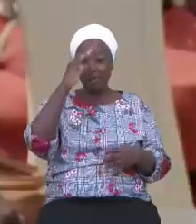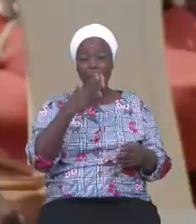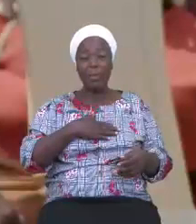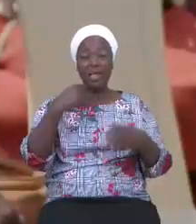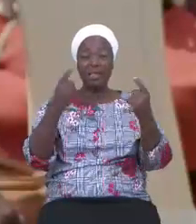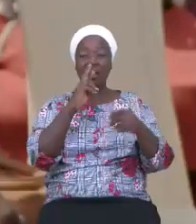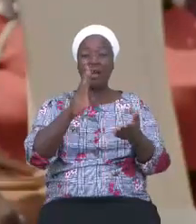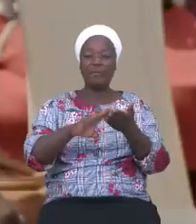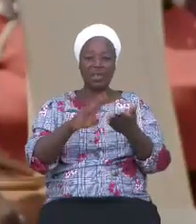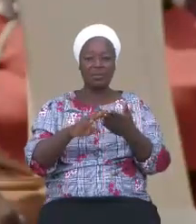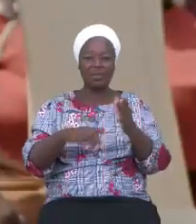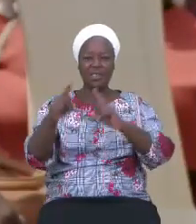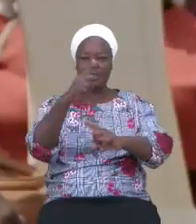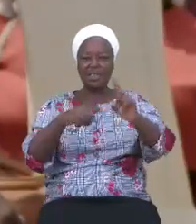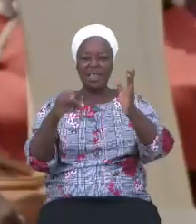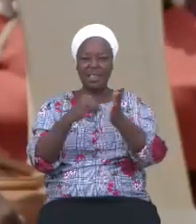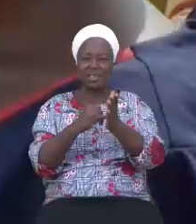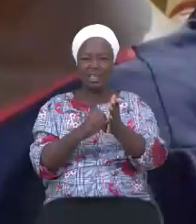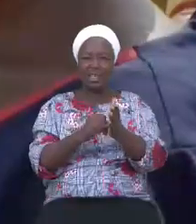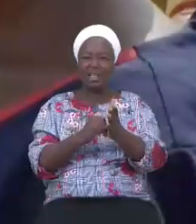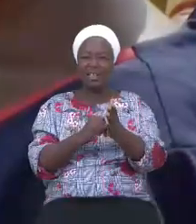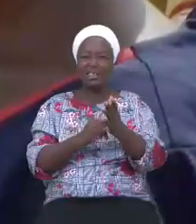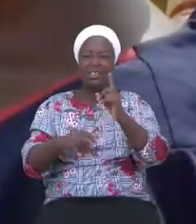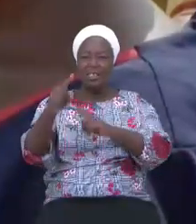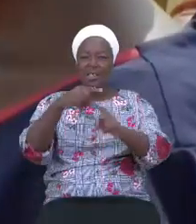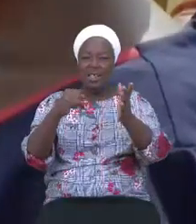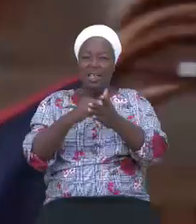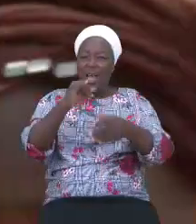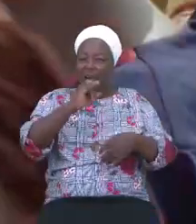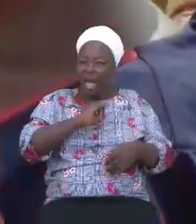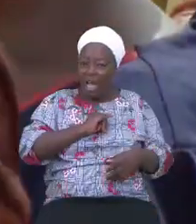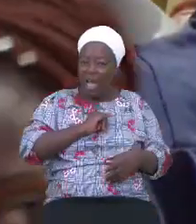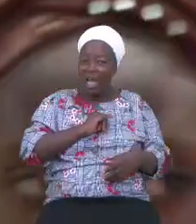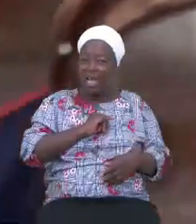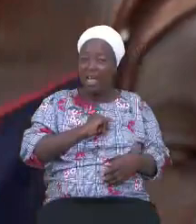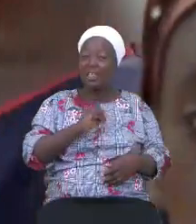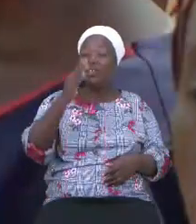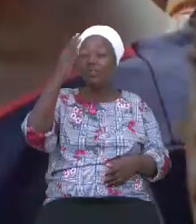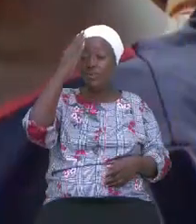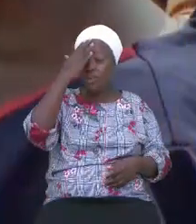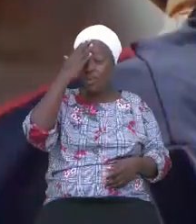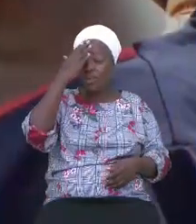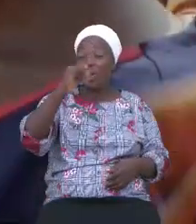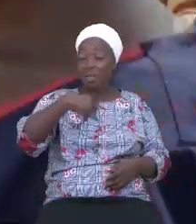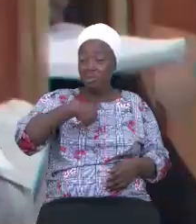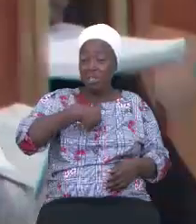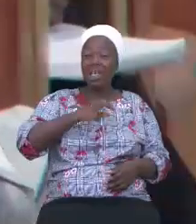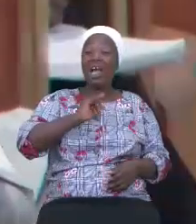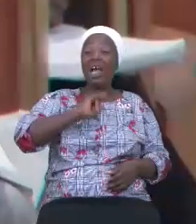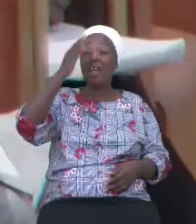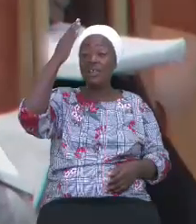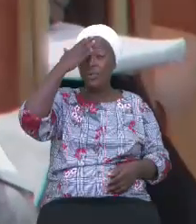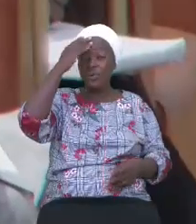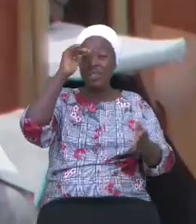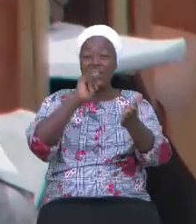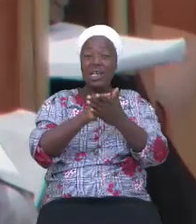forgiven. Somebody there, like, I know, I know. I said, I know that